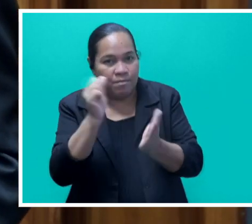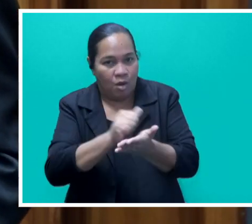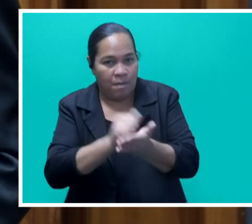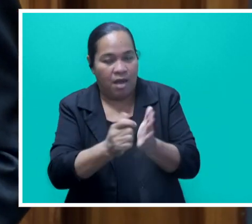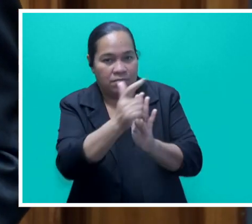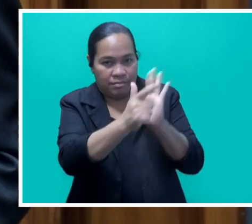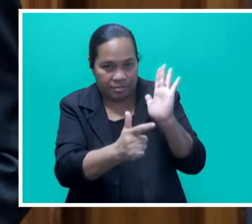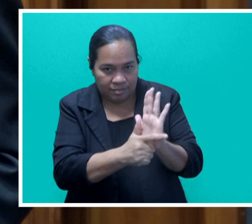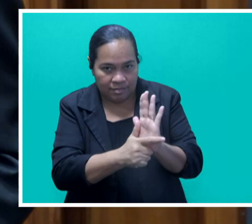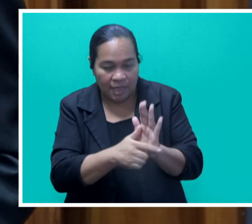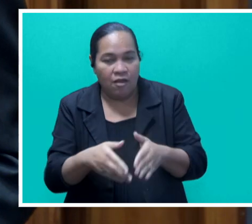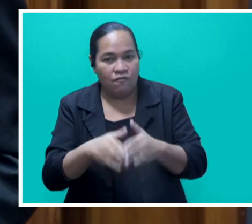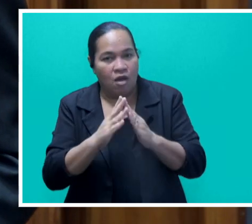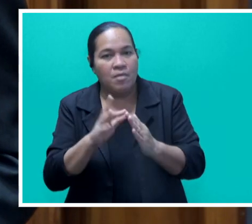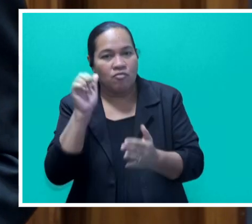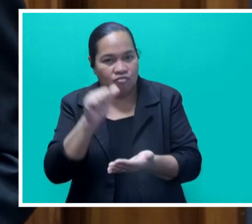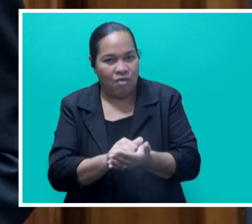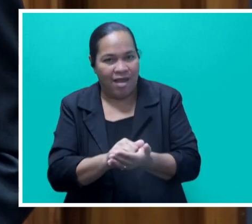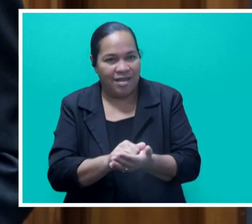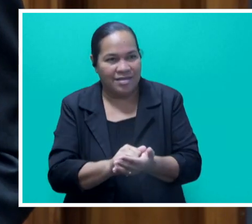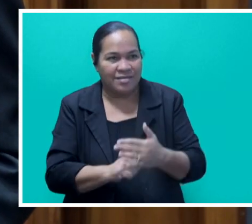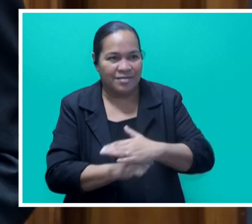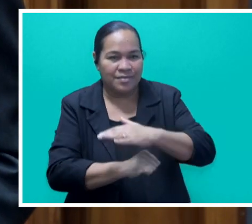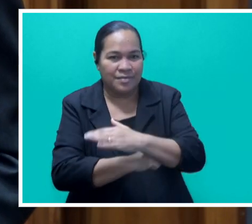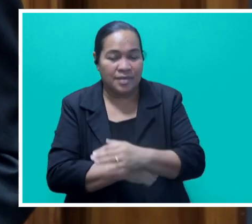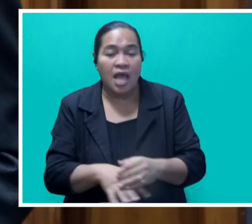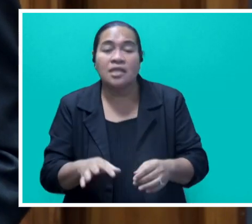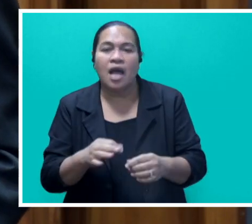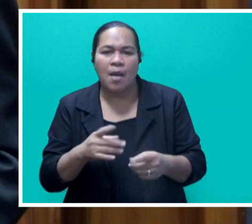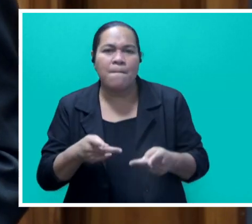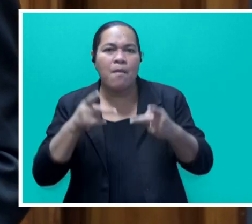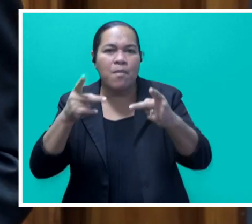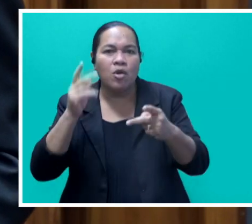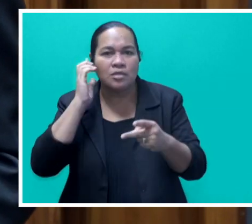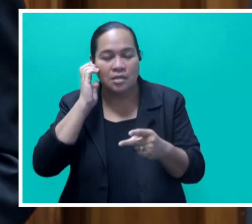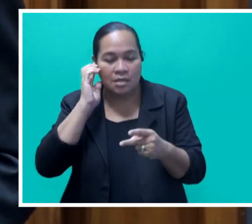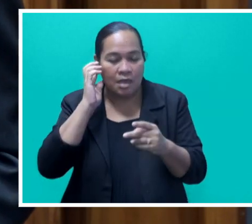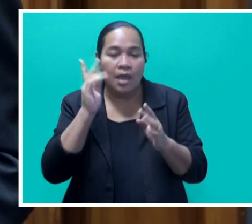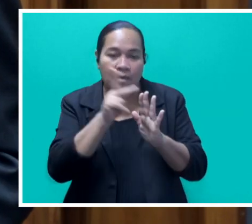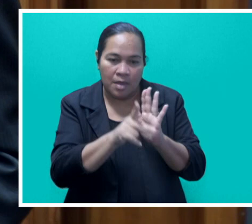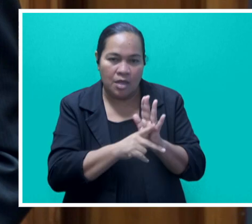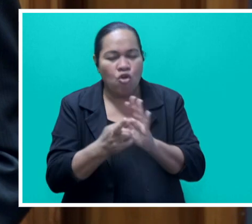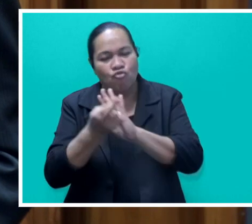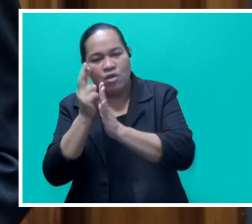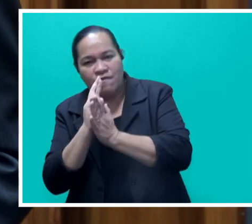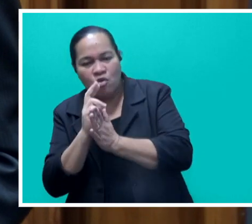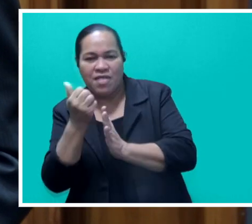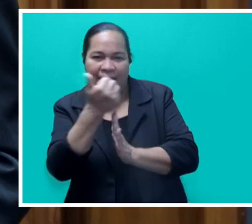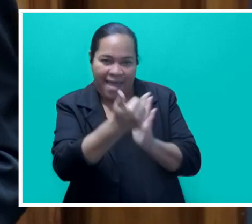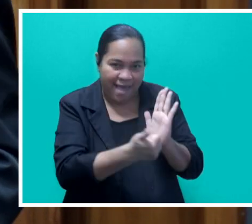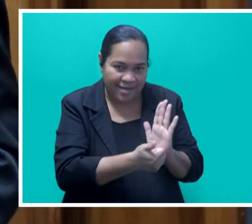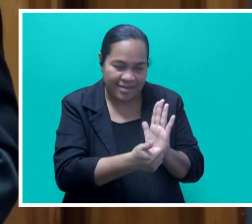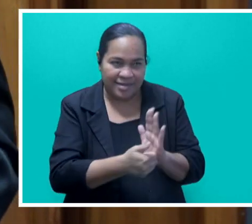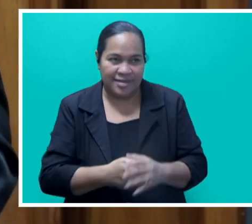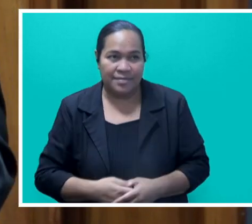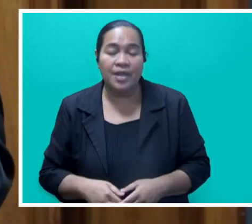foundation. Proposed bills that may come through, like the MSME bill, a review of the Cooperative Act, will be on the cards.